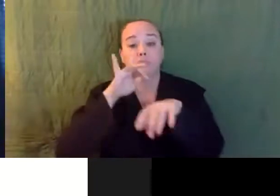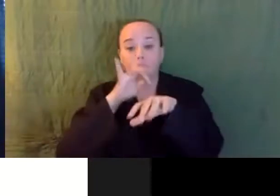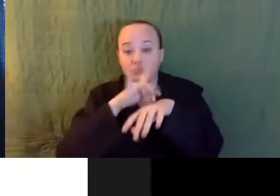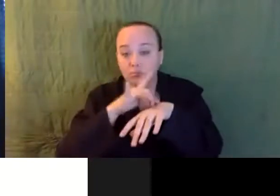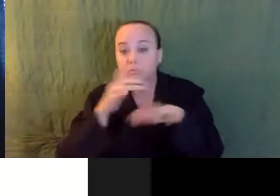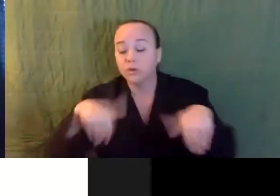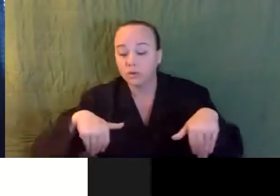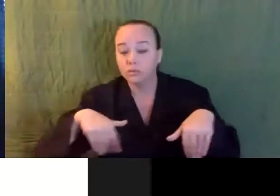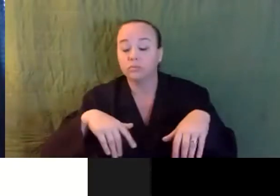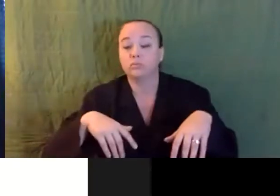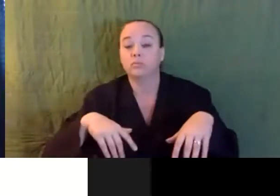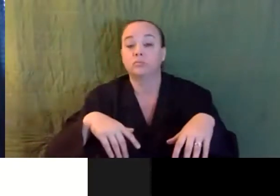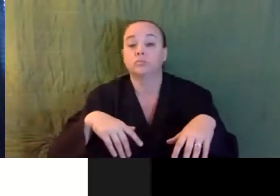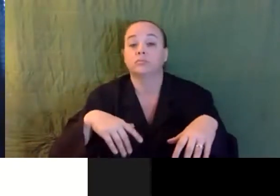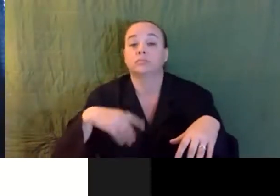is